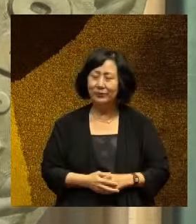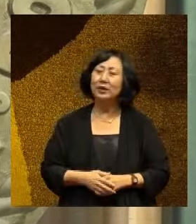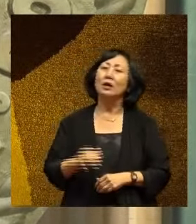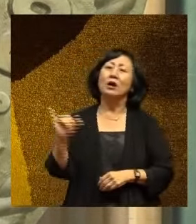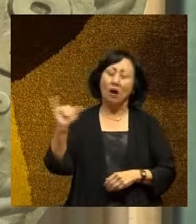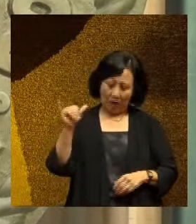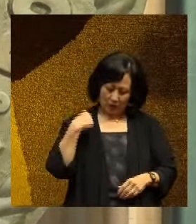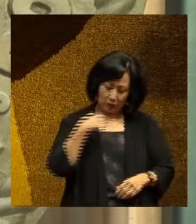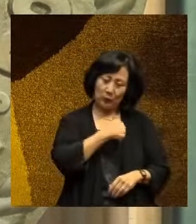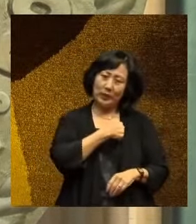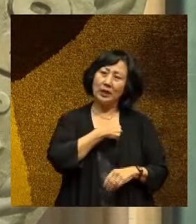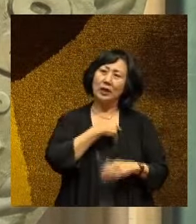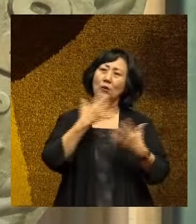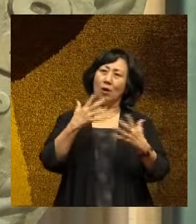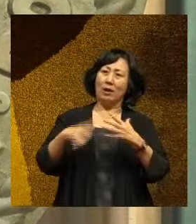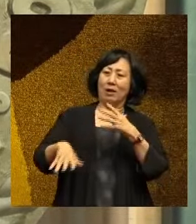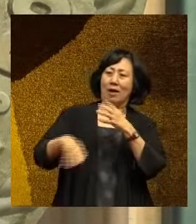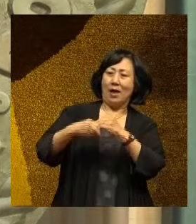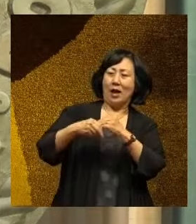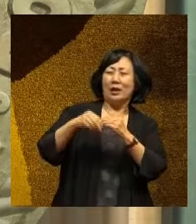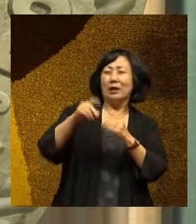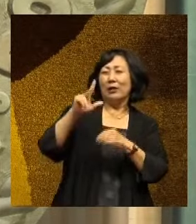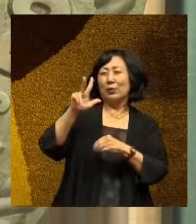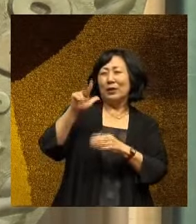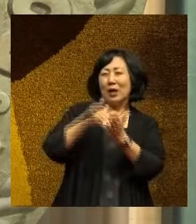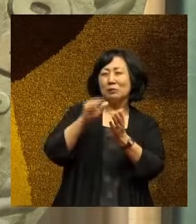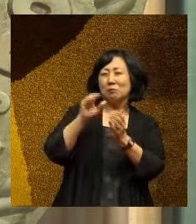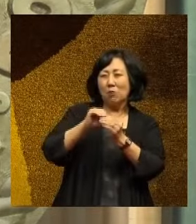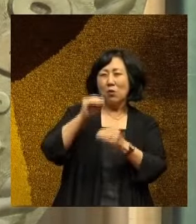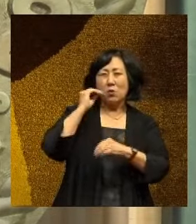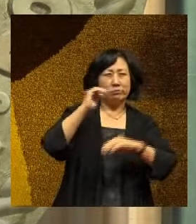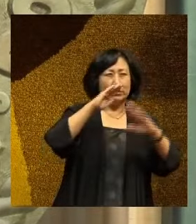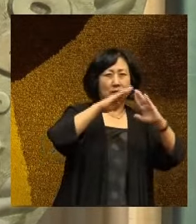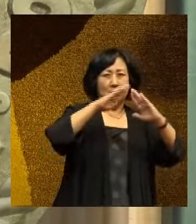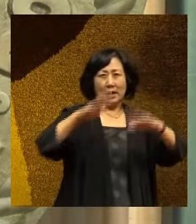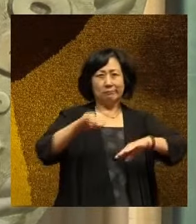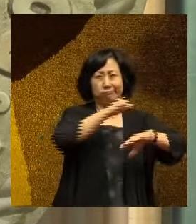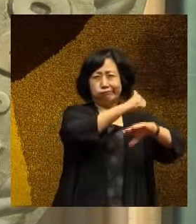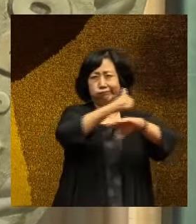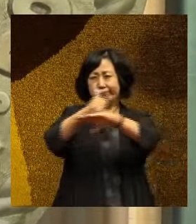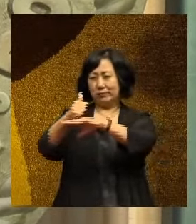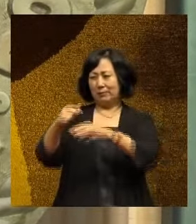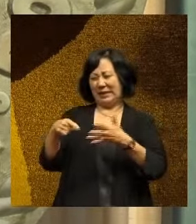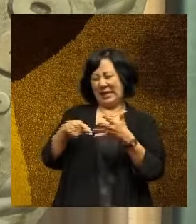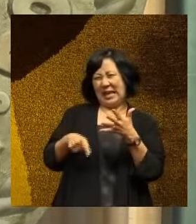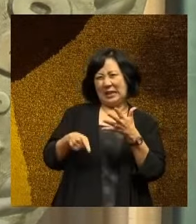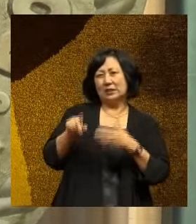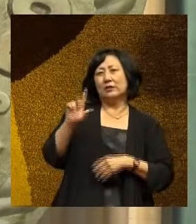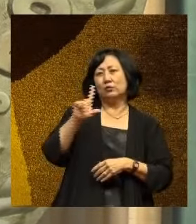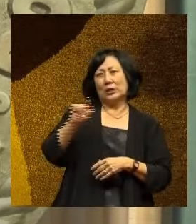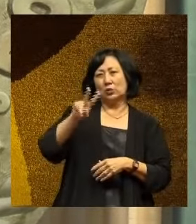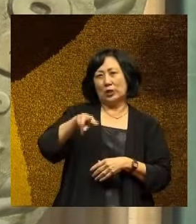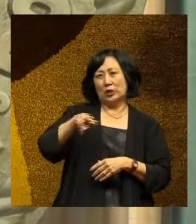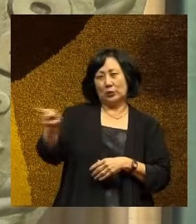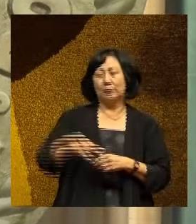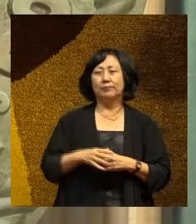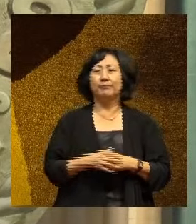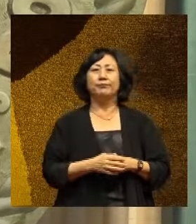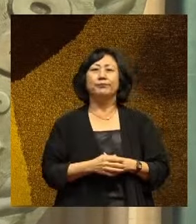build another 3,000 homes by the end of this year.